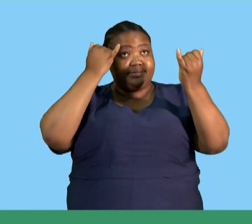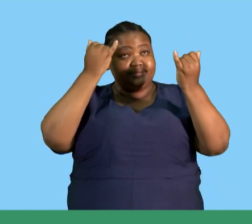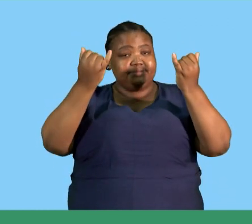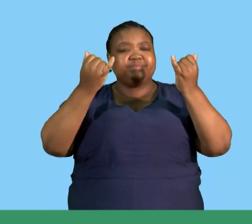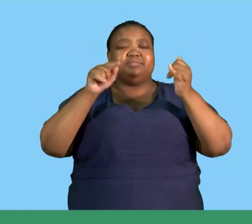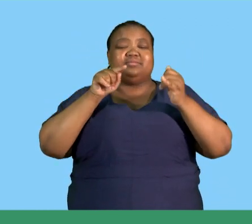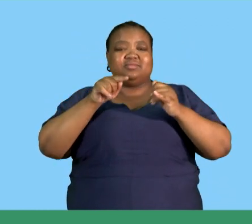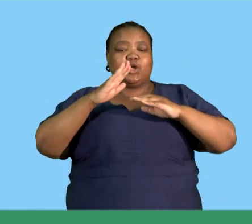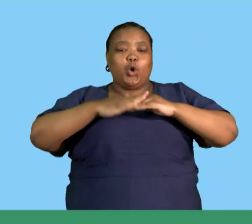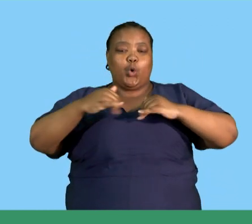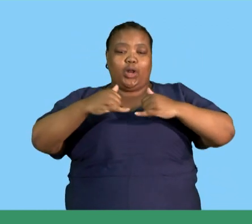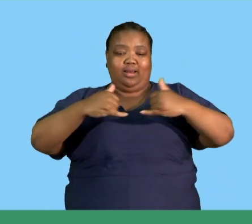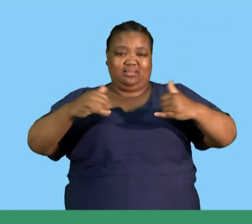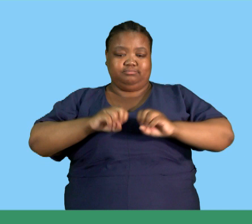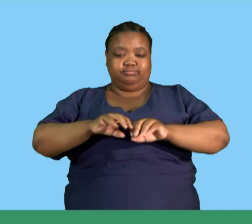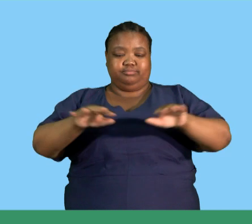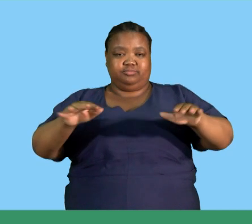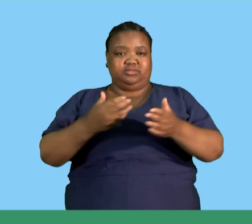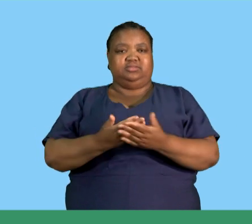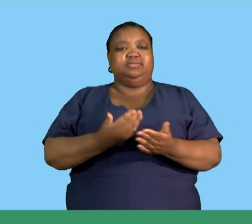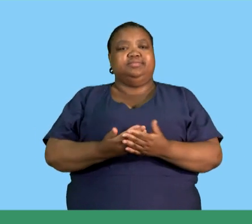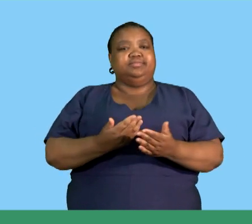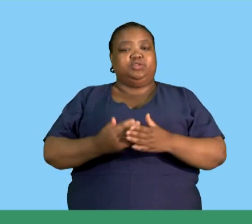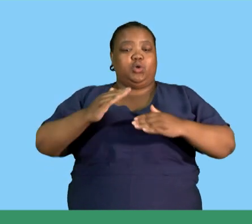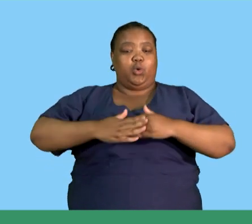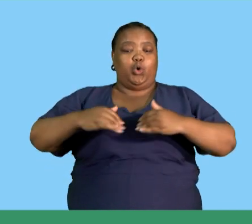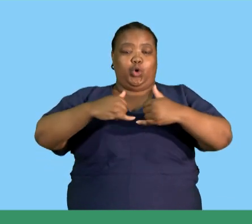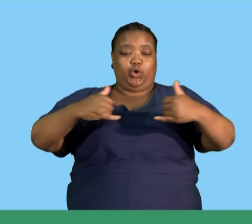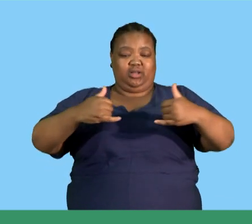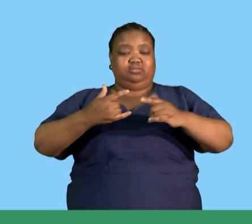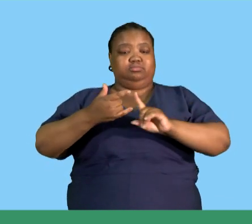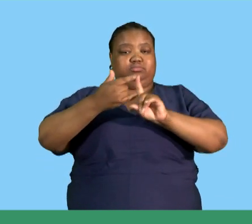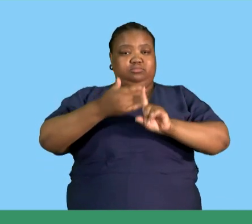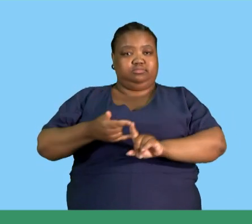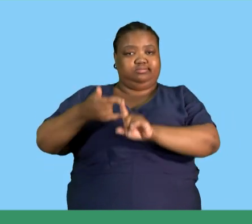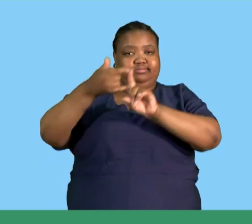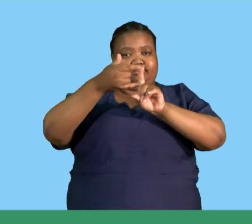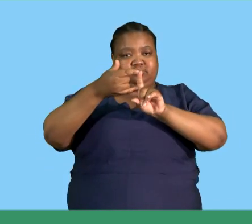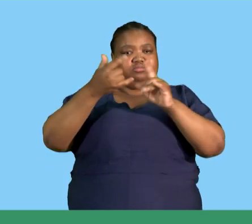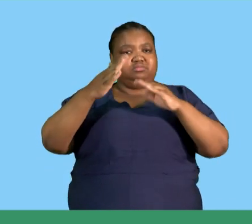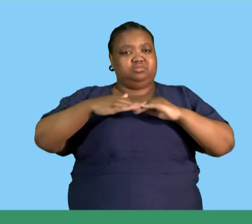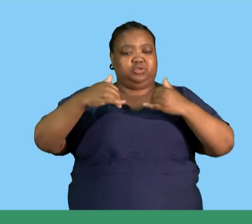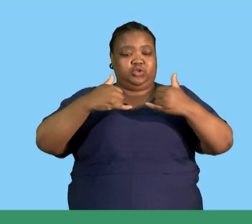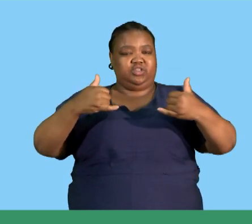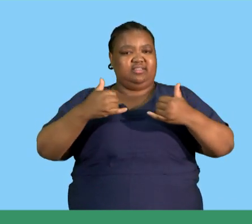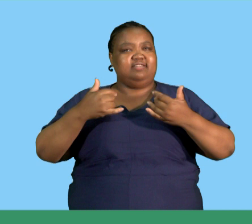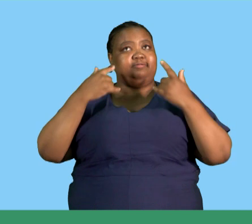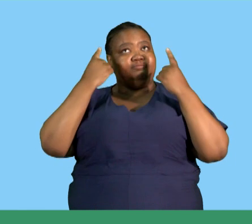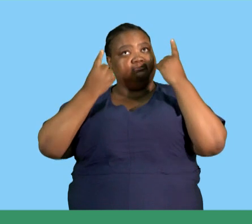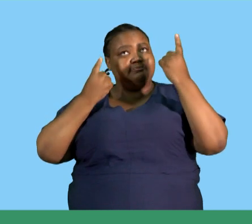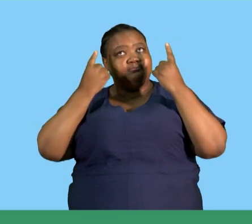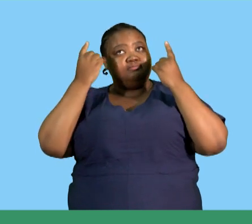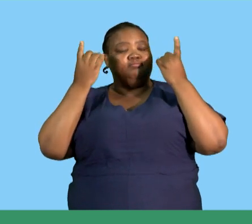an brainstorming session. As you know, we're going towards the 4th industrial revolution, so most of the things are done virtually. So